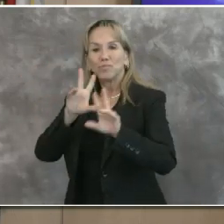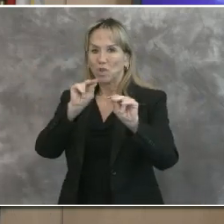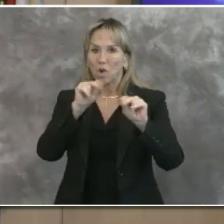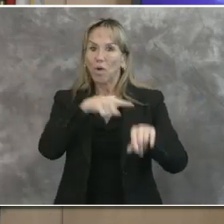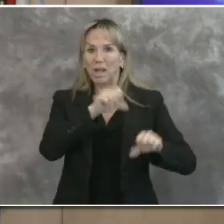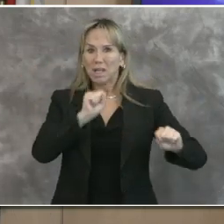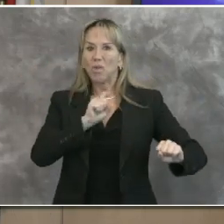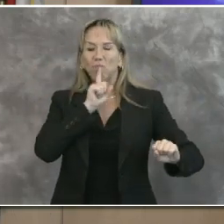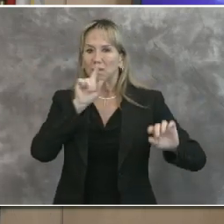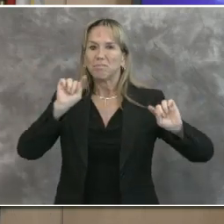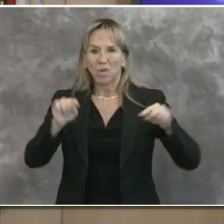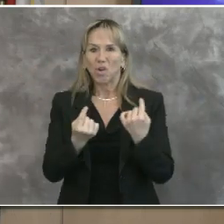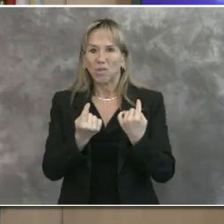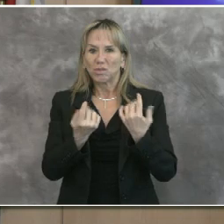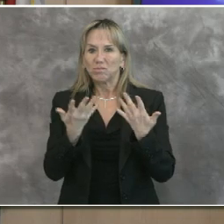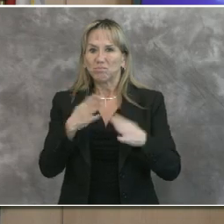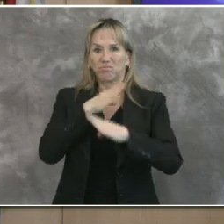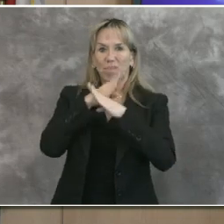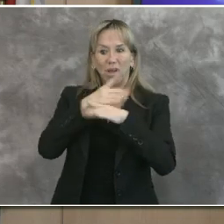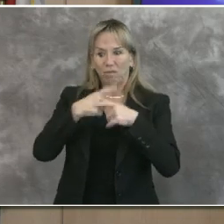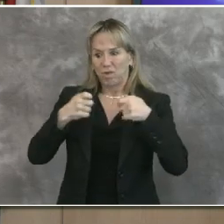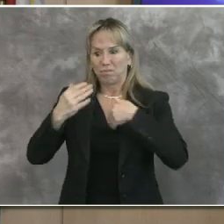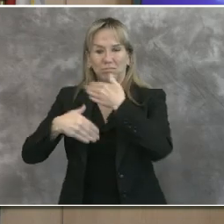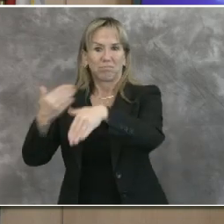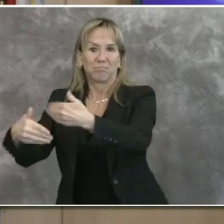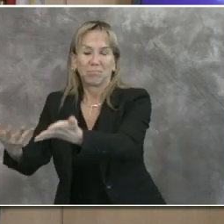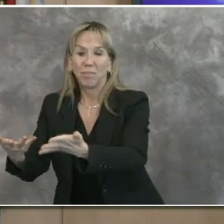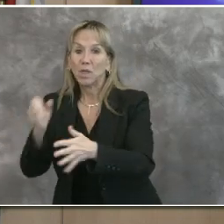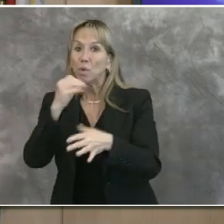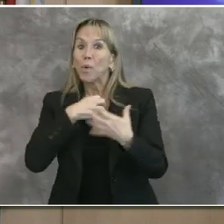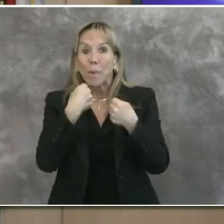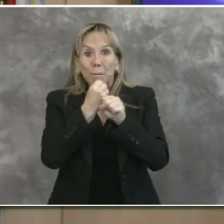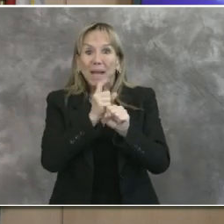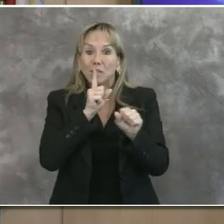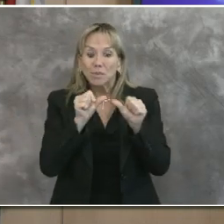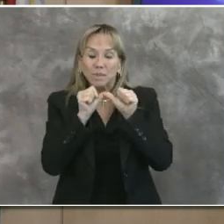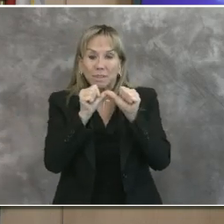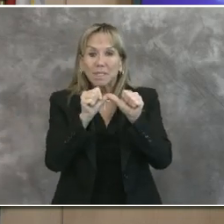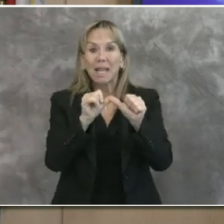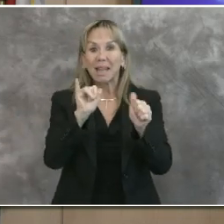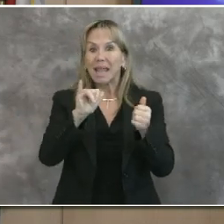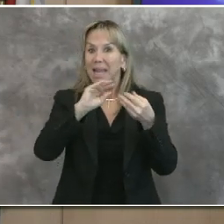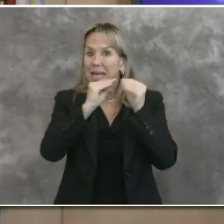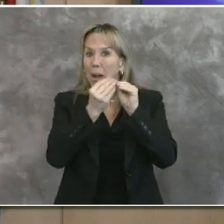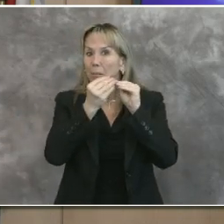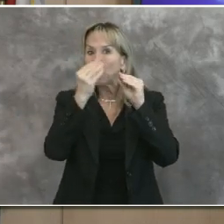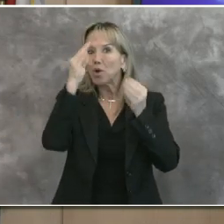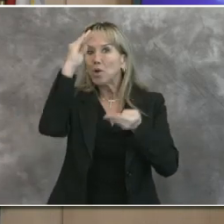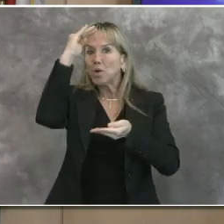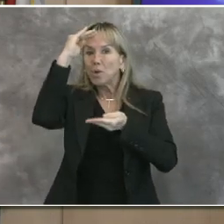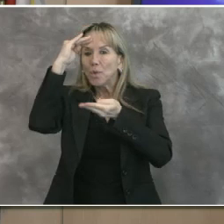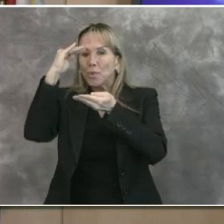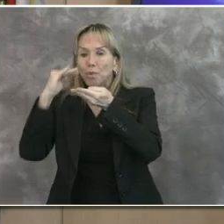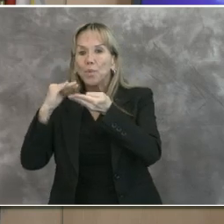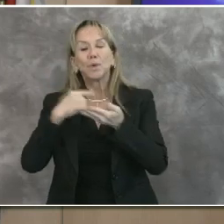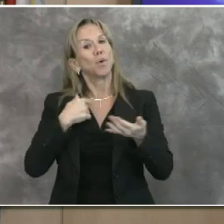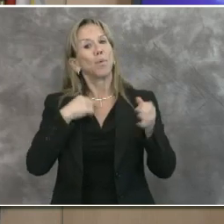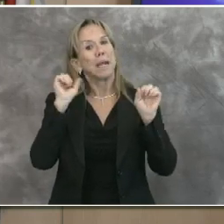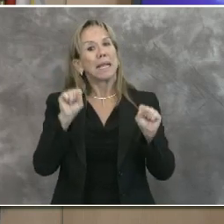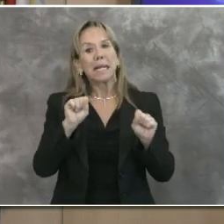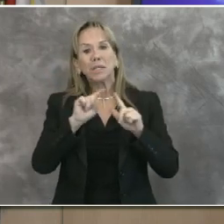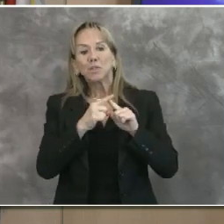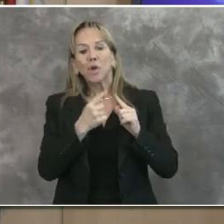forward. And so we are hopeful that the numbers continue to trend in the right direction and that we can take additional steps to ease some